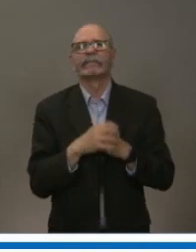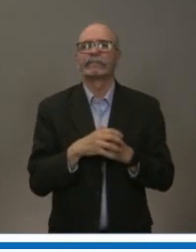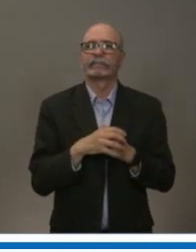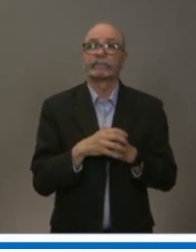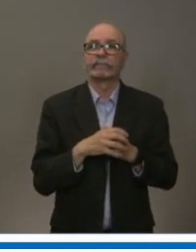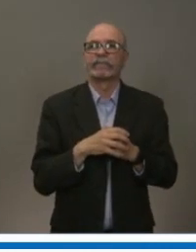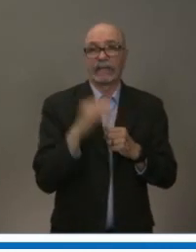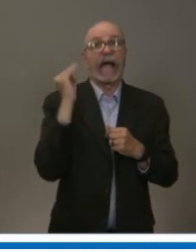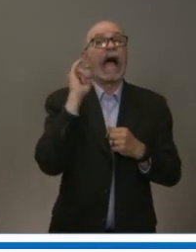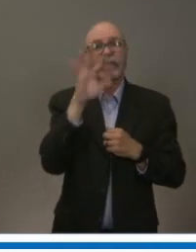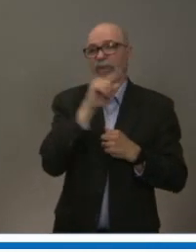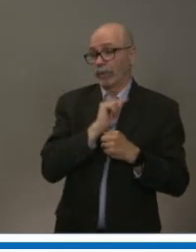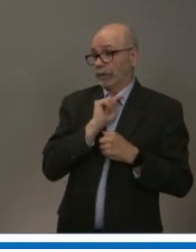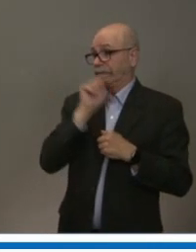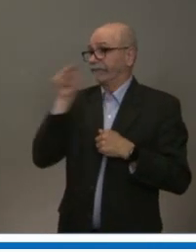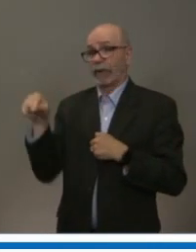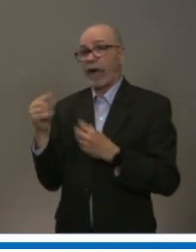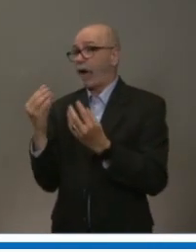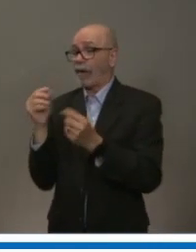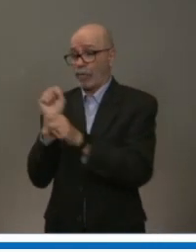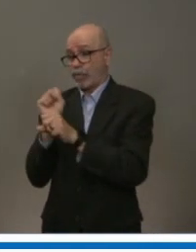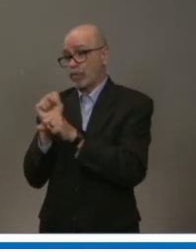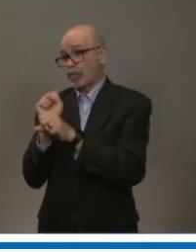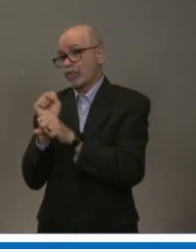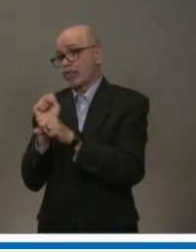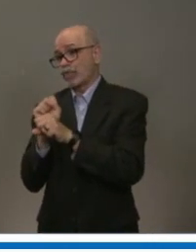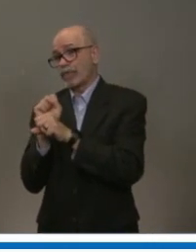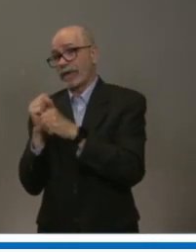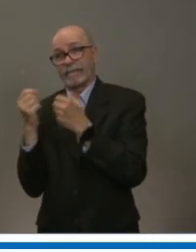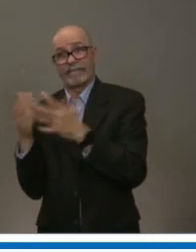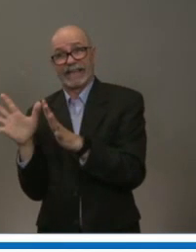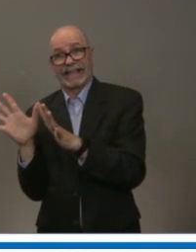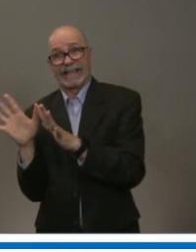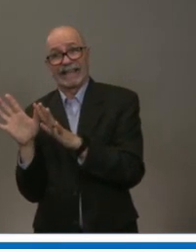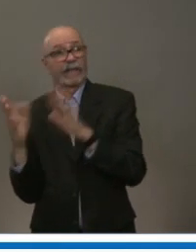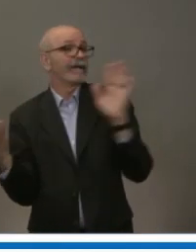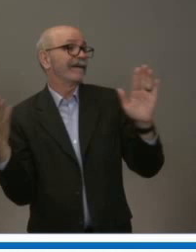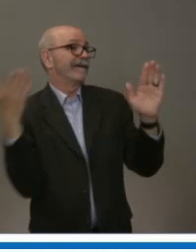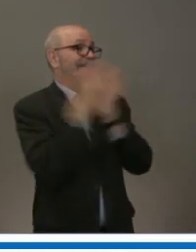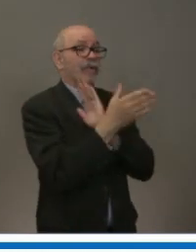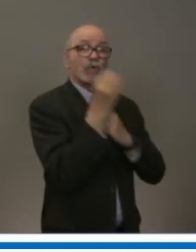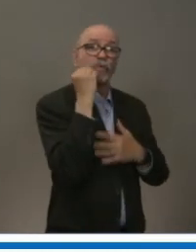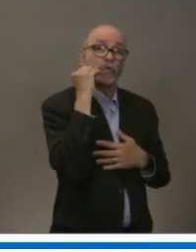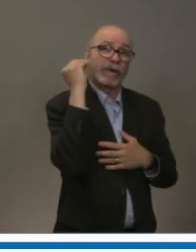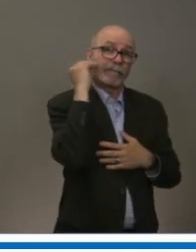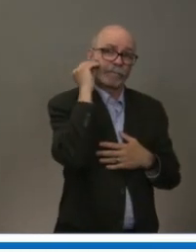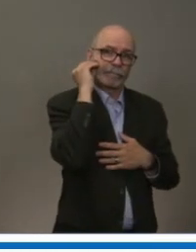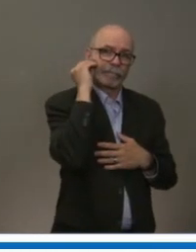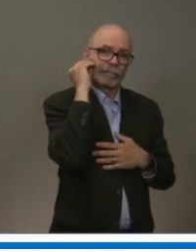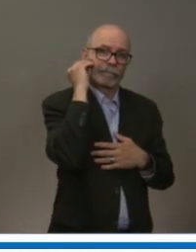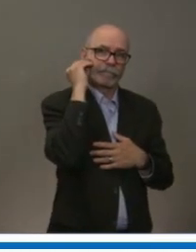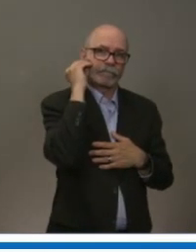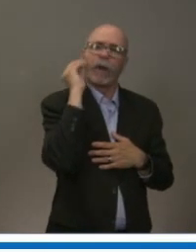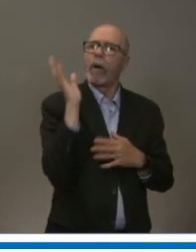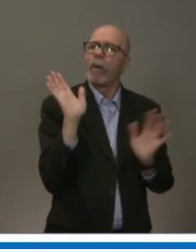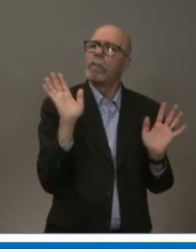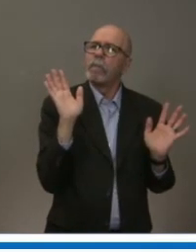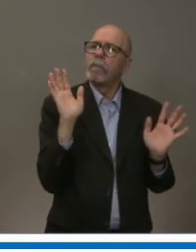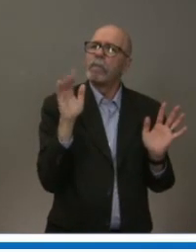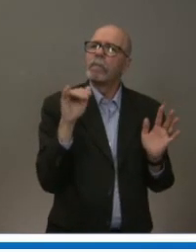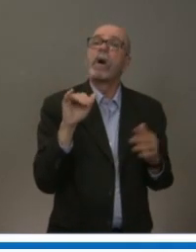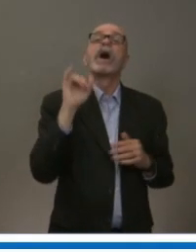a work site where they are working and going back and sleeping at night, that has been permitted by the order. But if you're coming out into